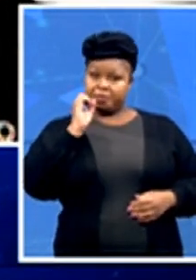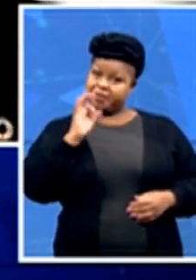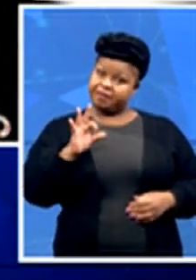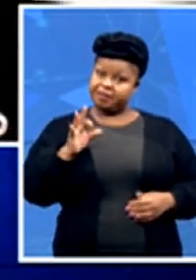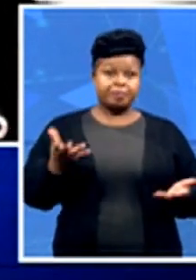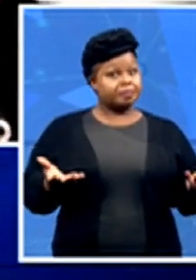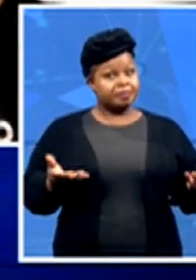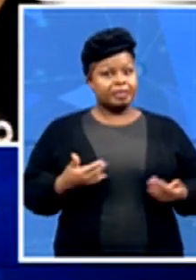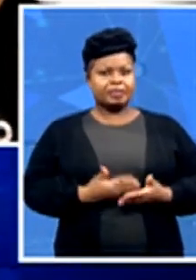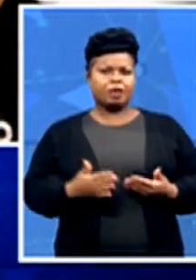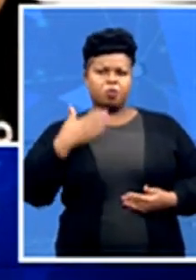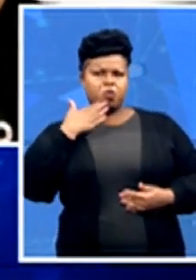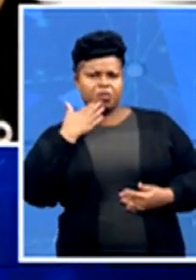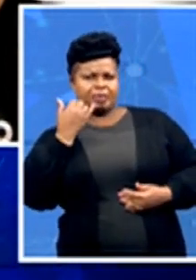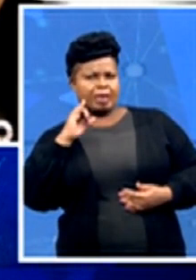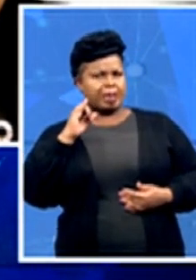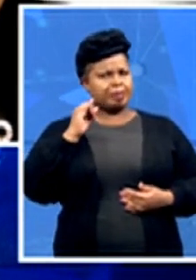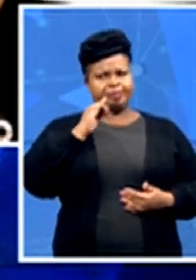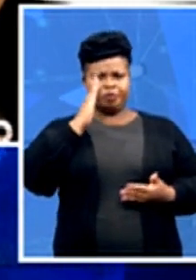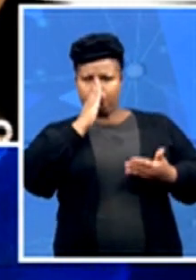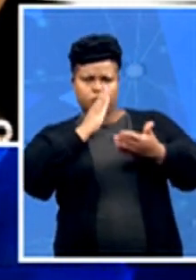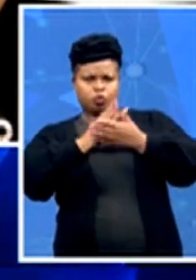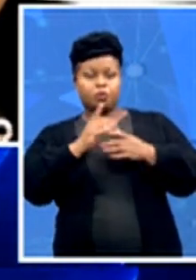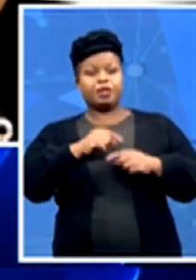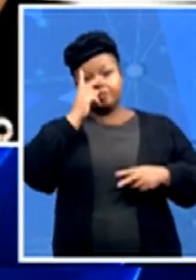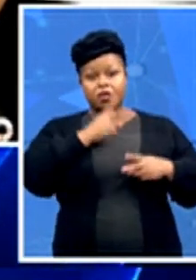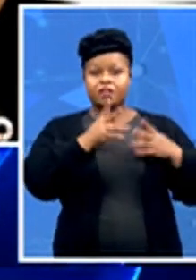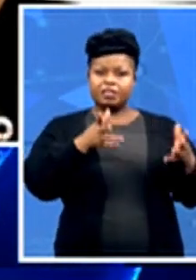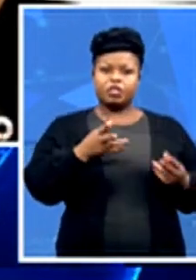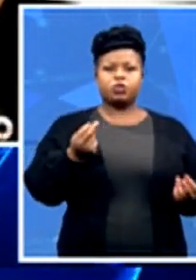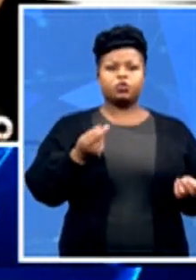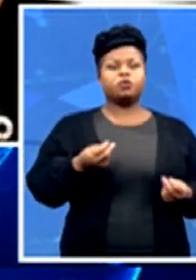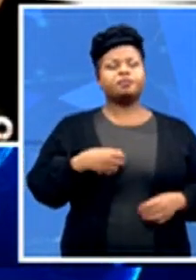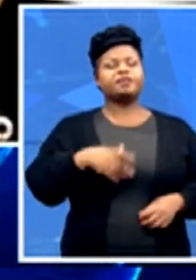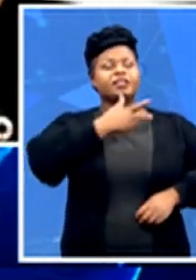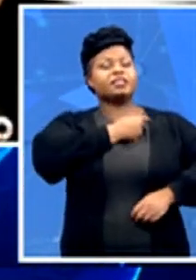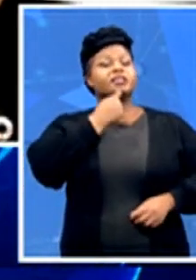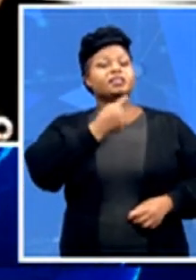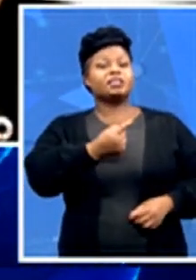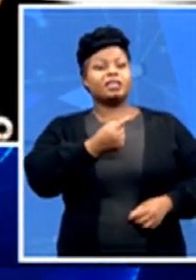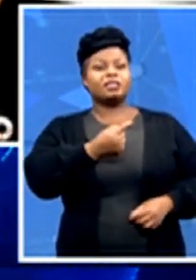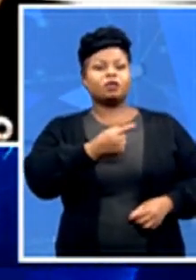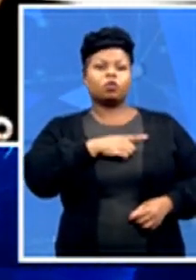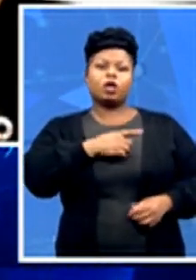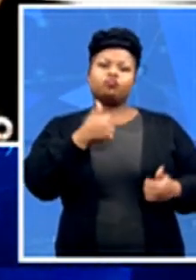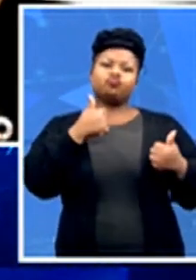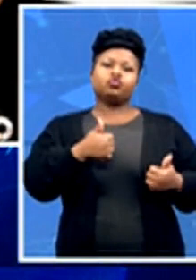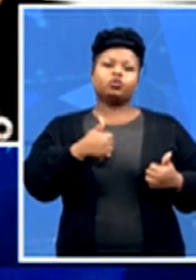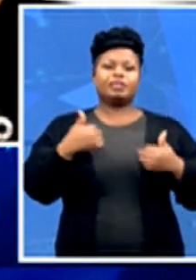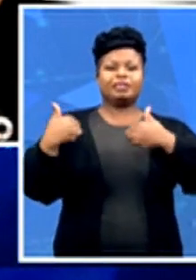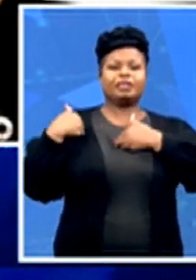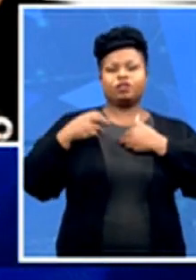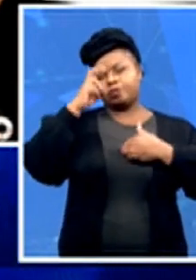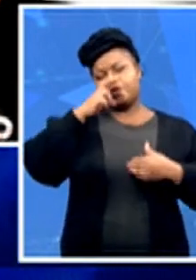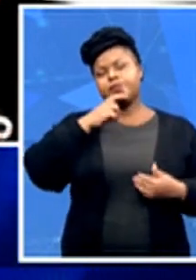much, but the prof saying new data there saying that the vaccines have a good safety profile. Thank you so much for your time